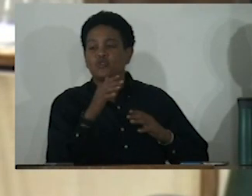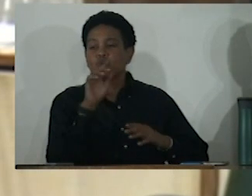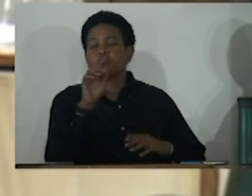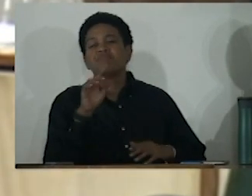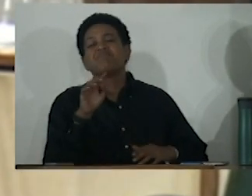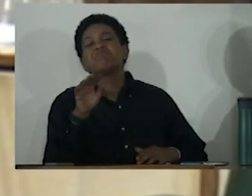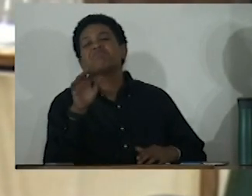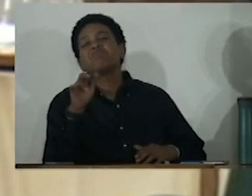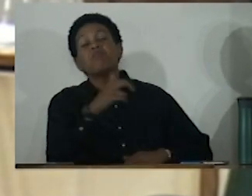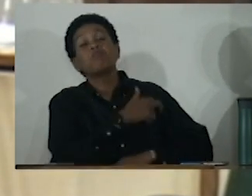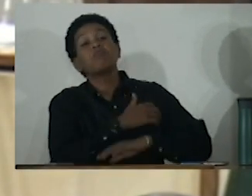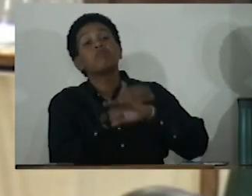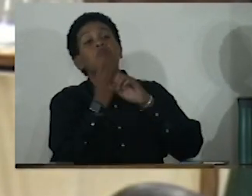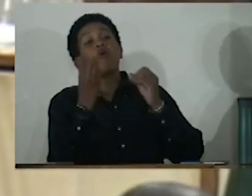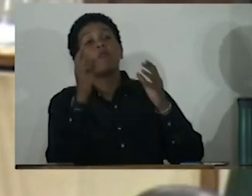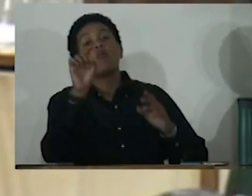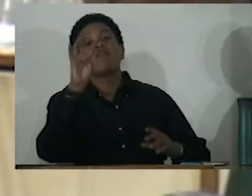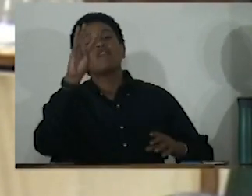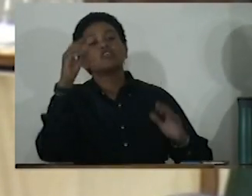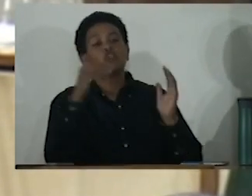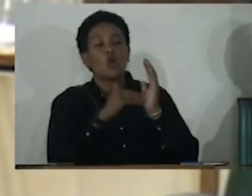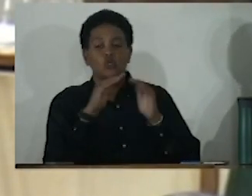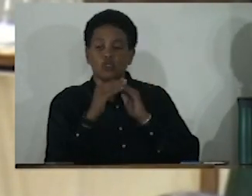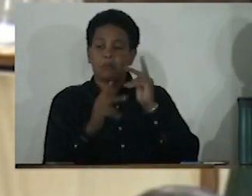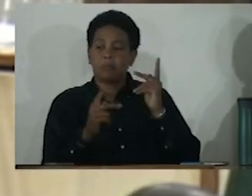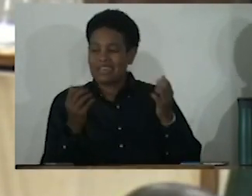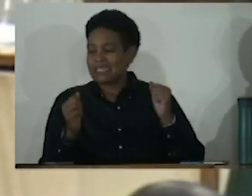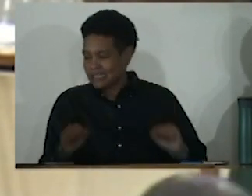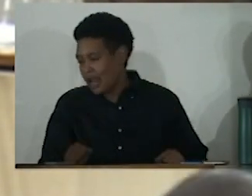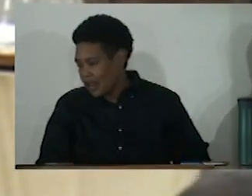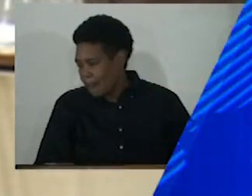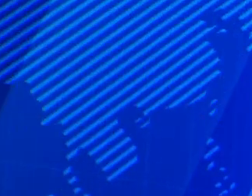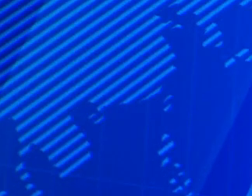146,000 Jamaicans.